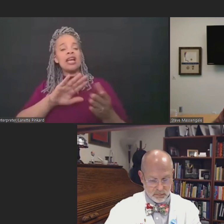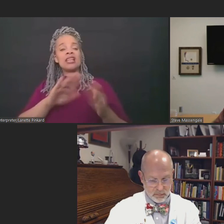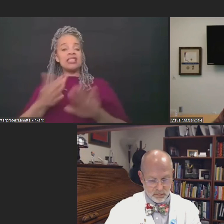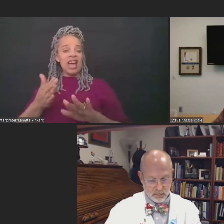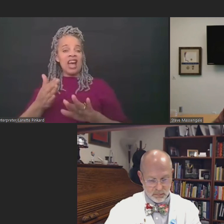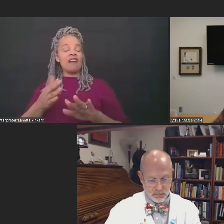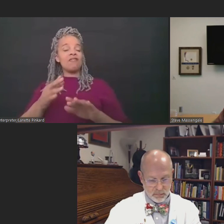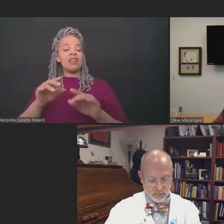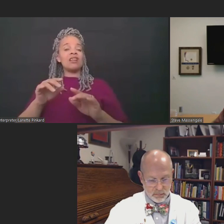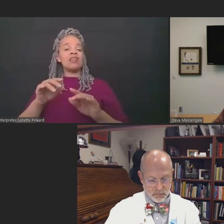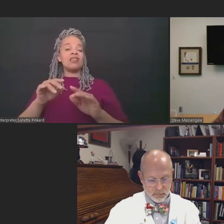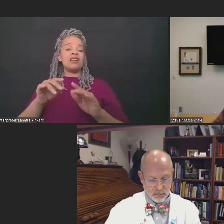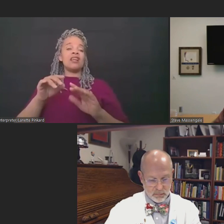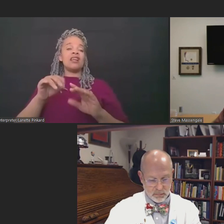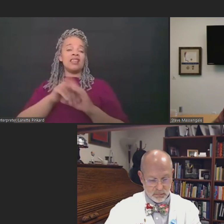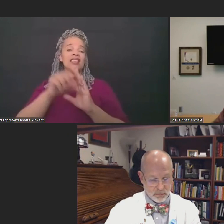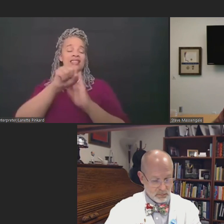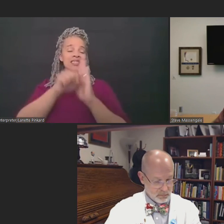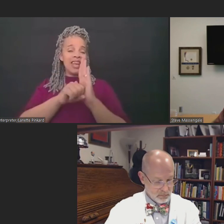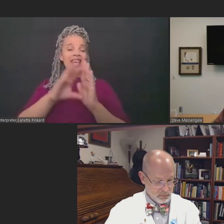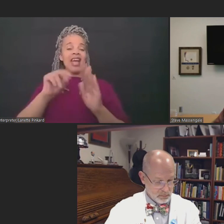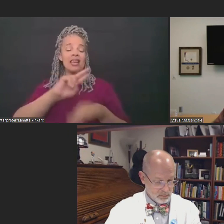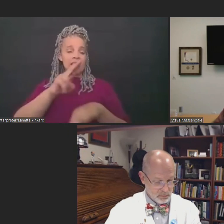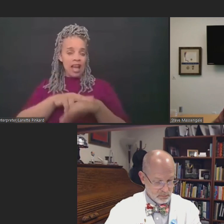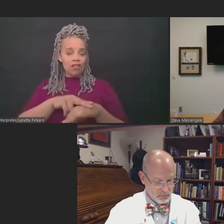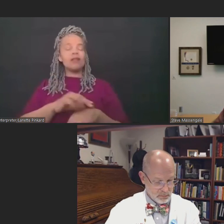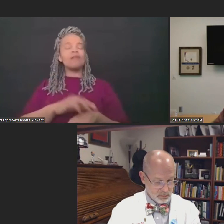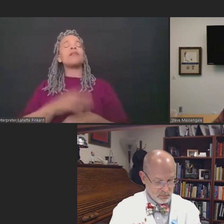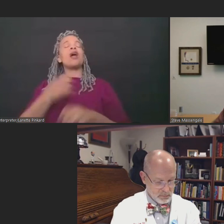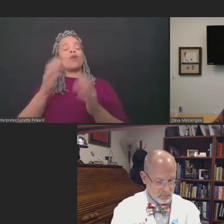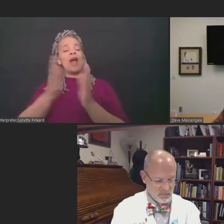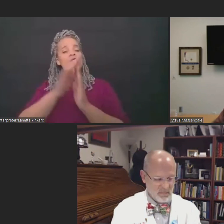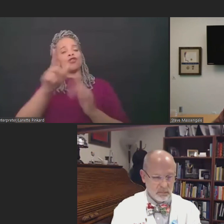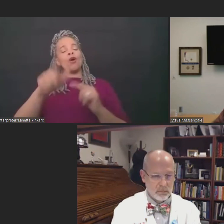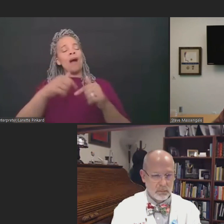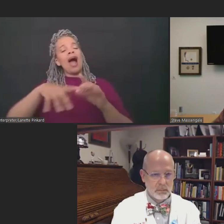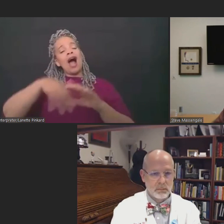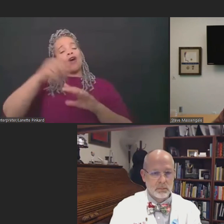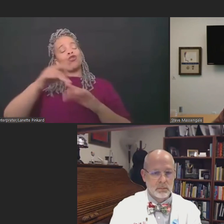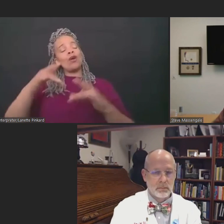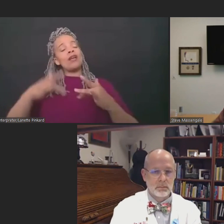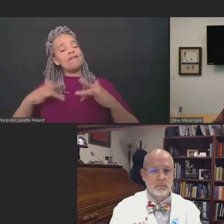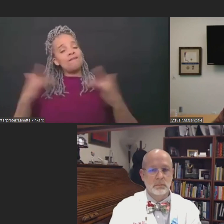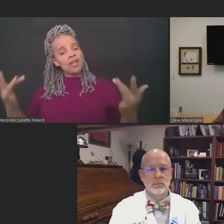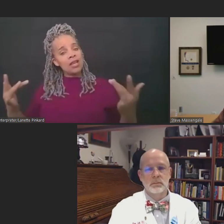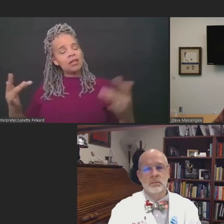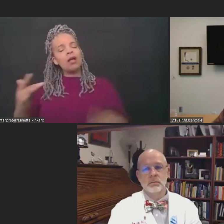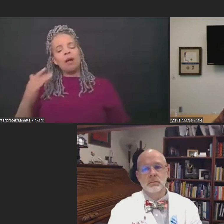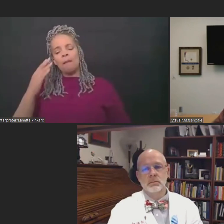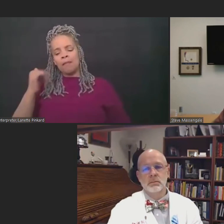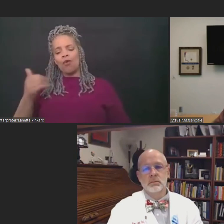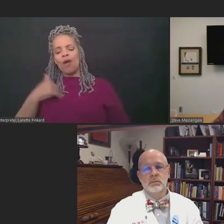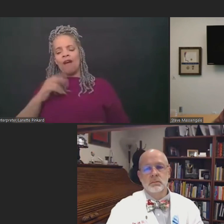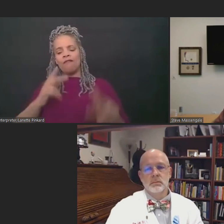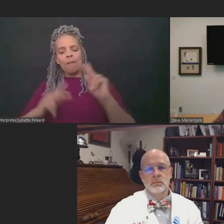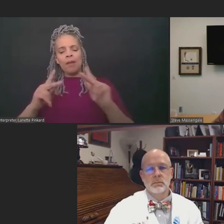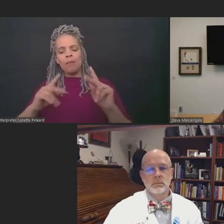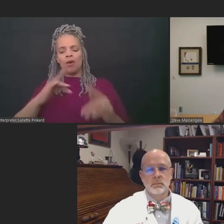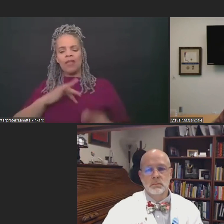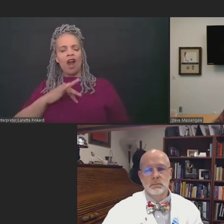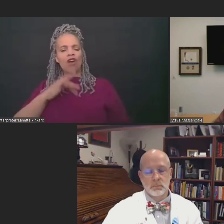nationally? But I do want to ask you about outdoor events because we have people that are